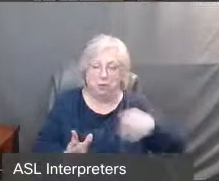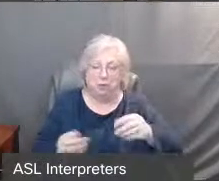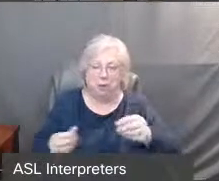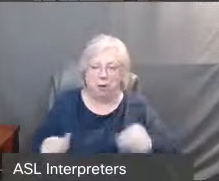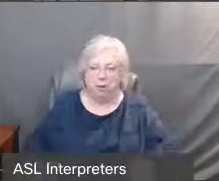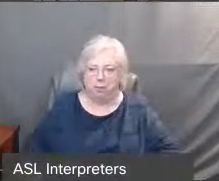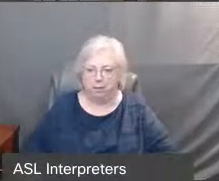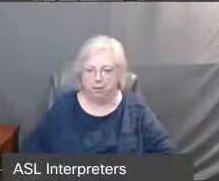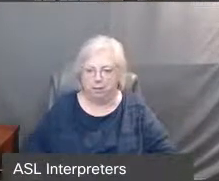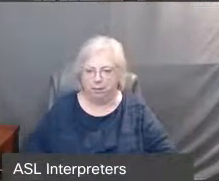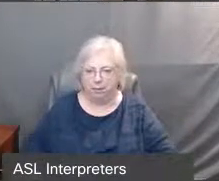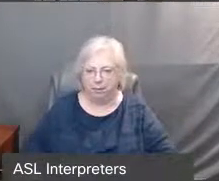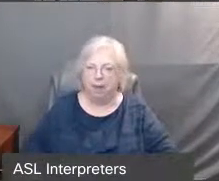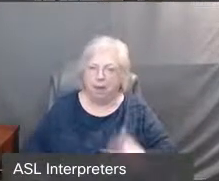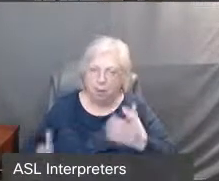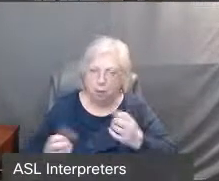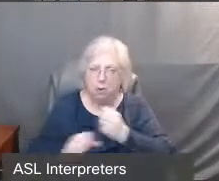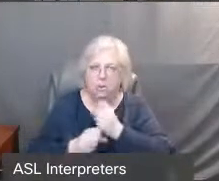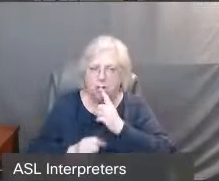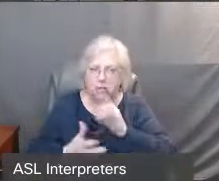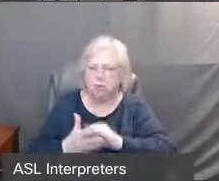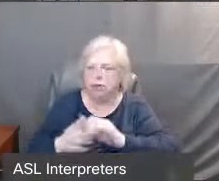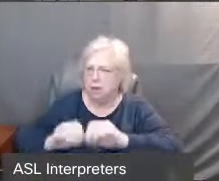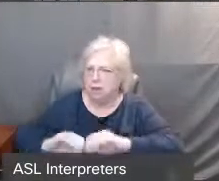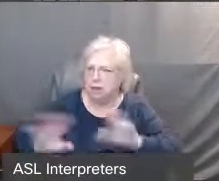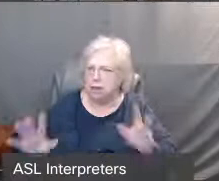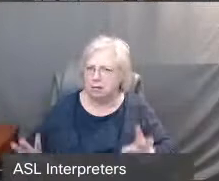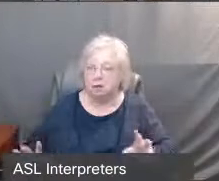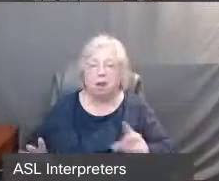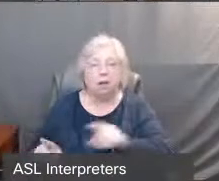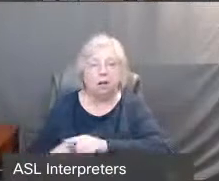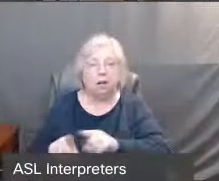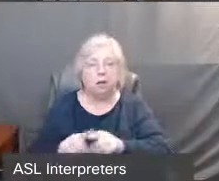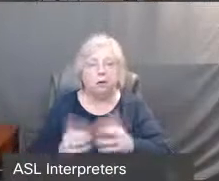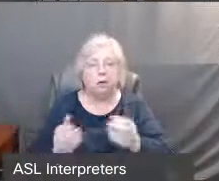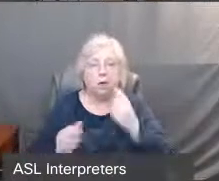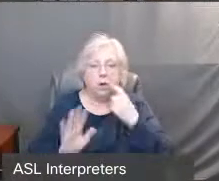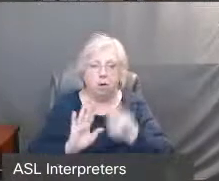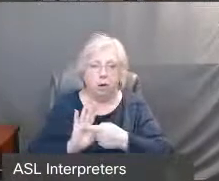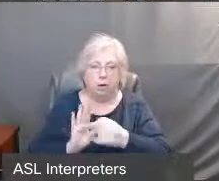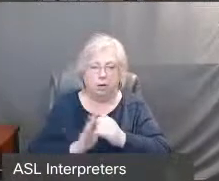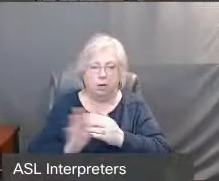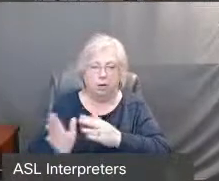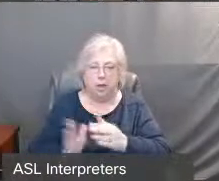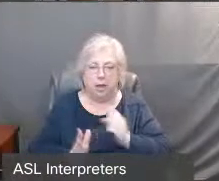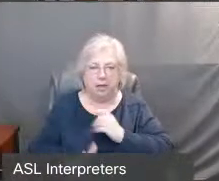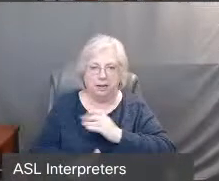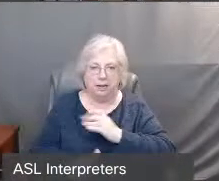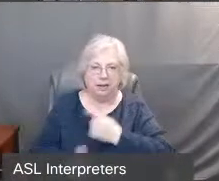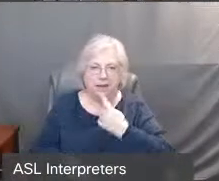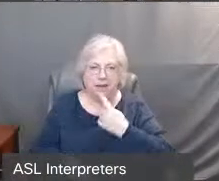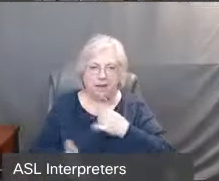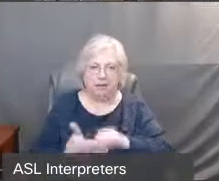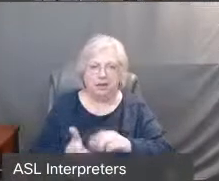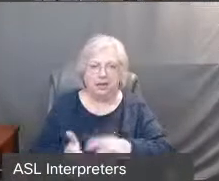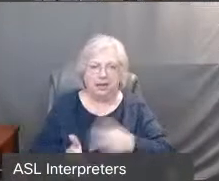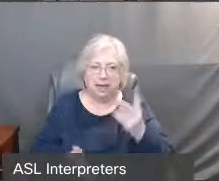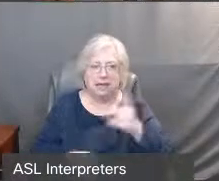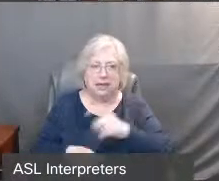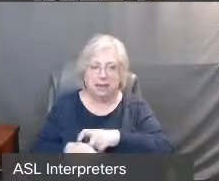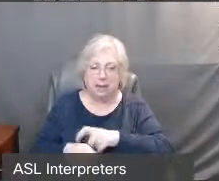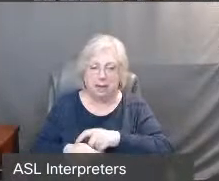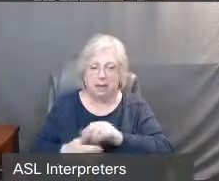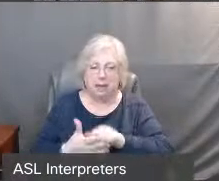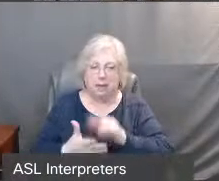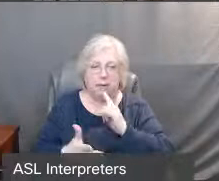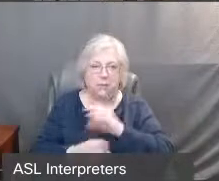I just want to make sure that's clear. I also want to note the planning staff stated for the second time these proposals that there